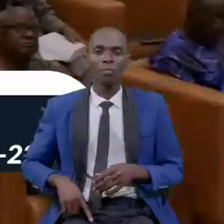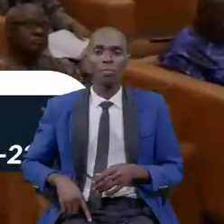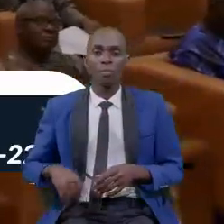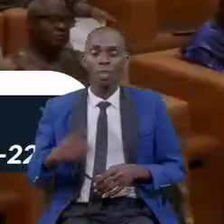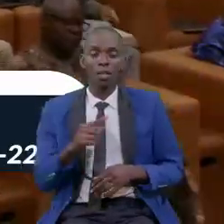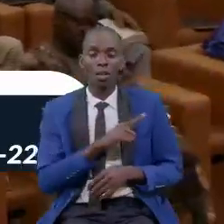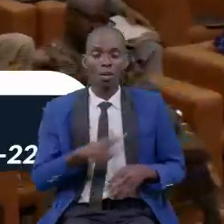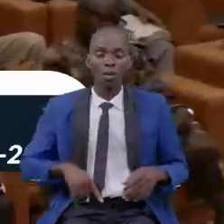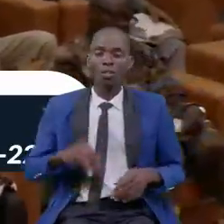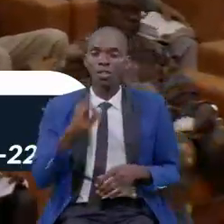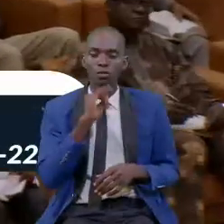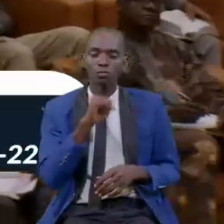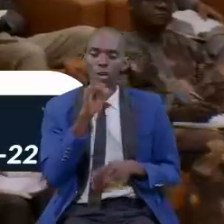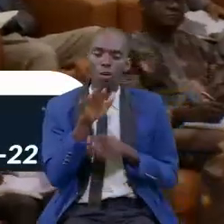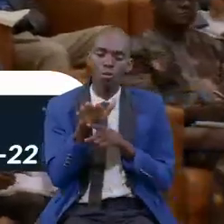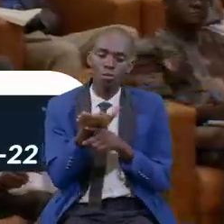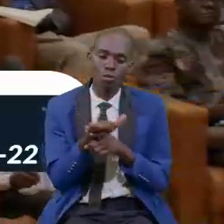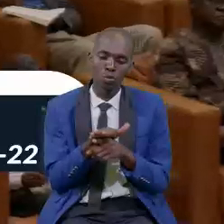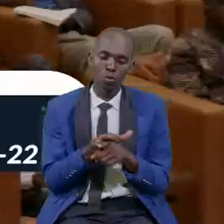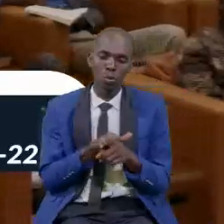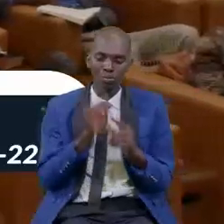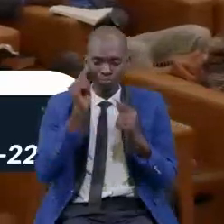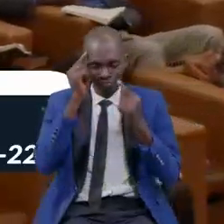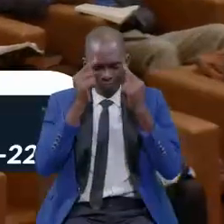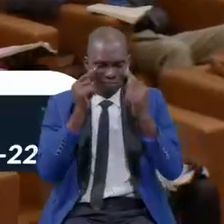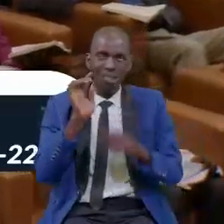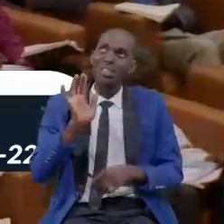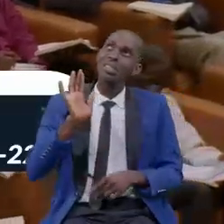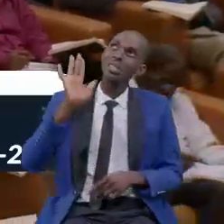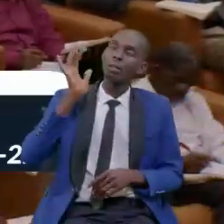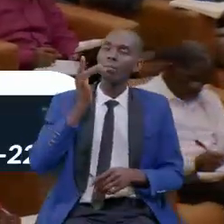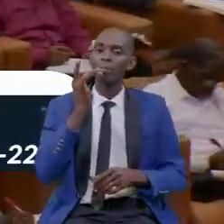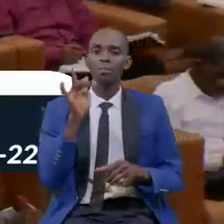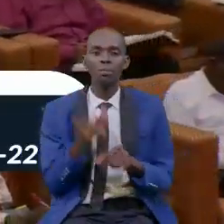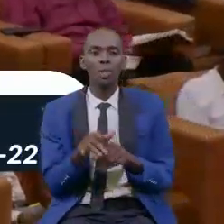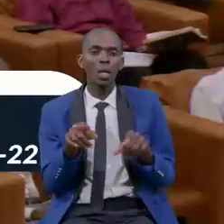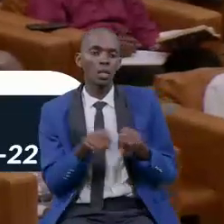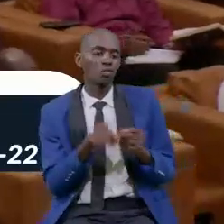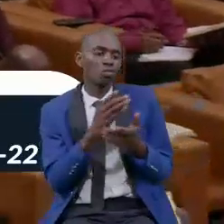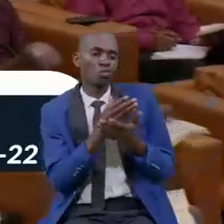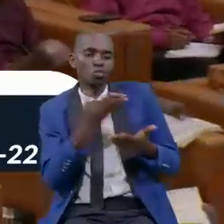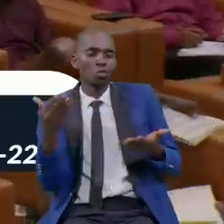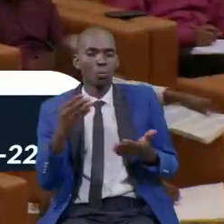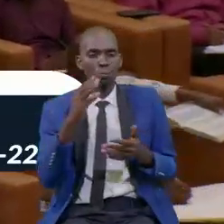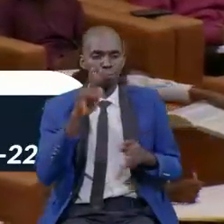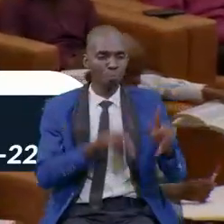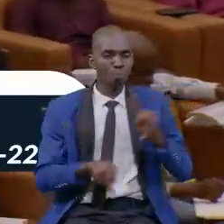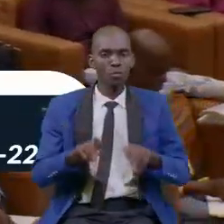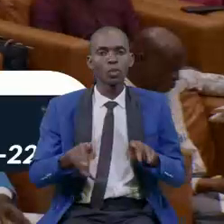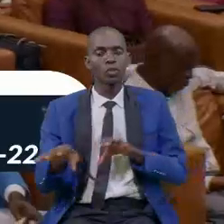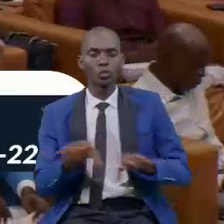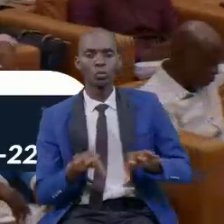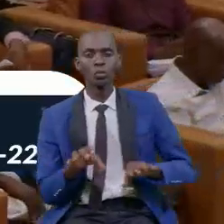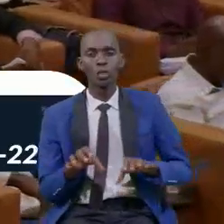slack concerning his promise, as some men count